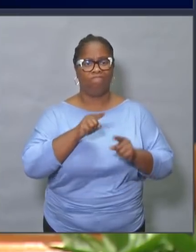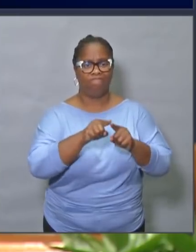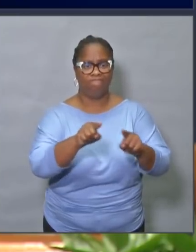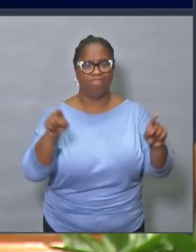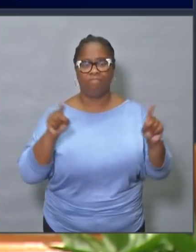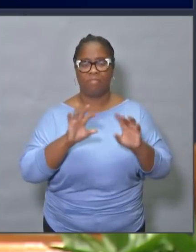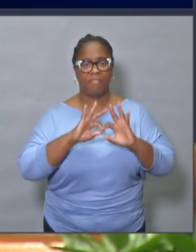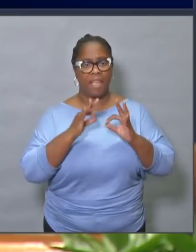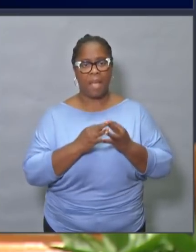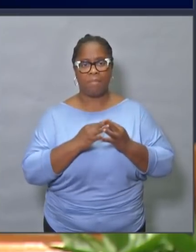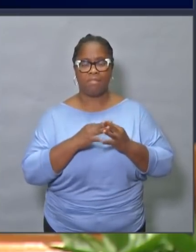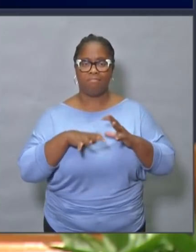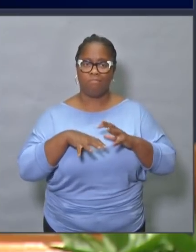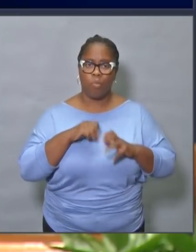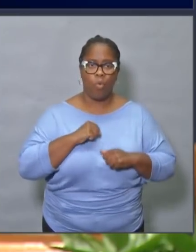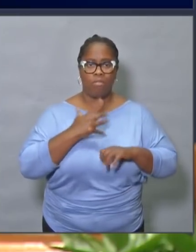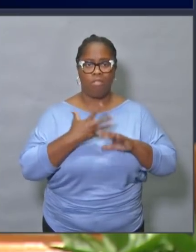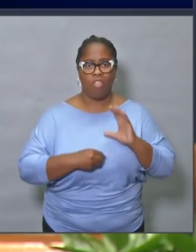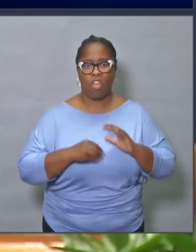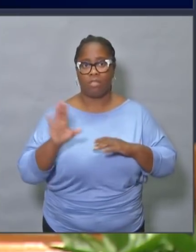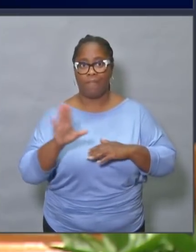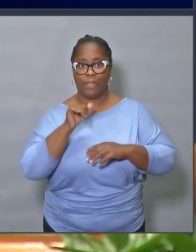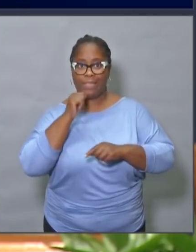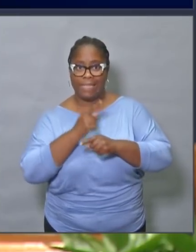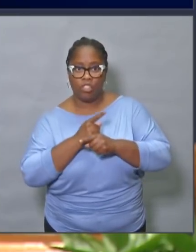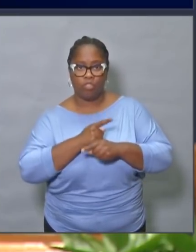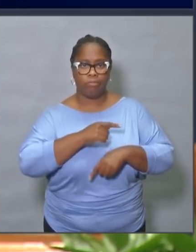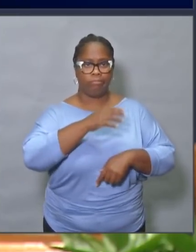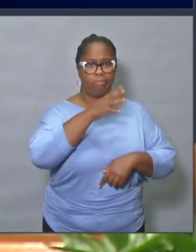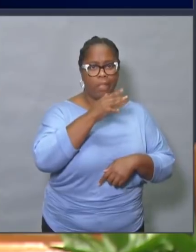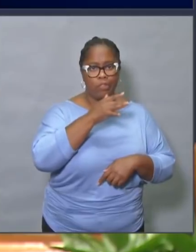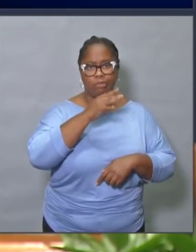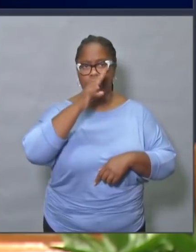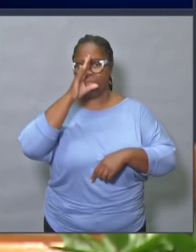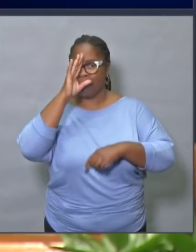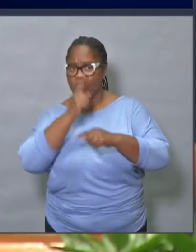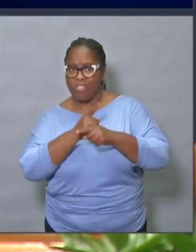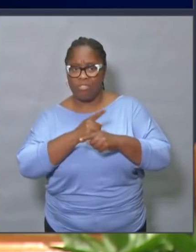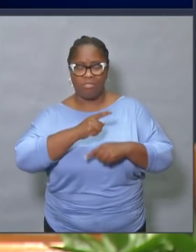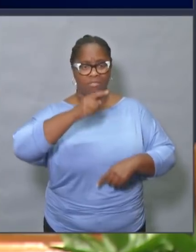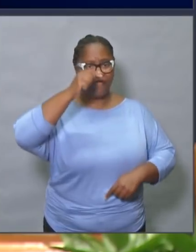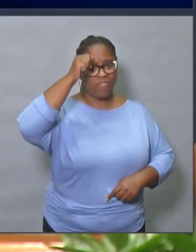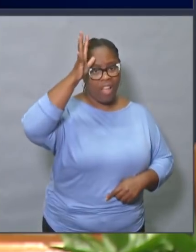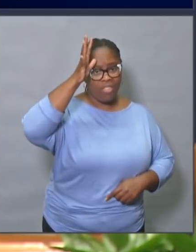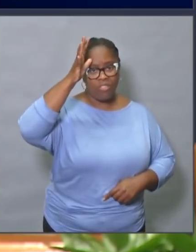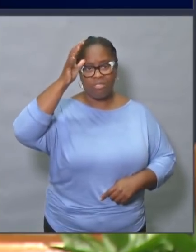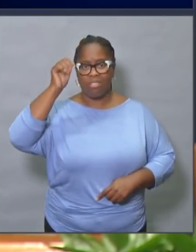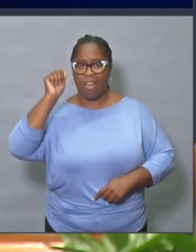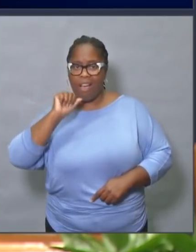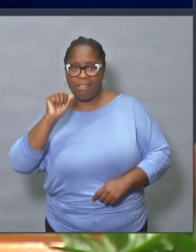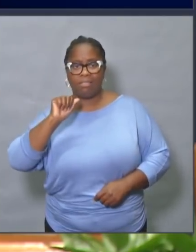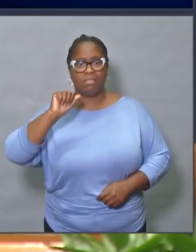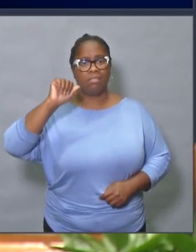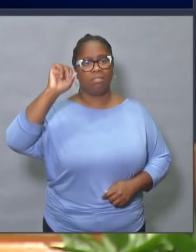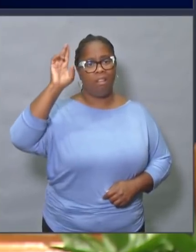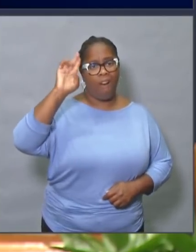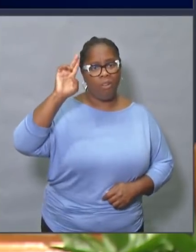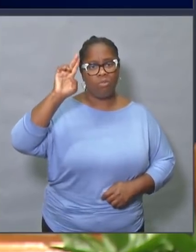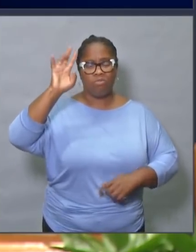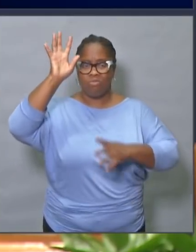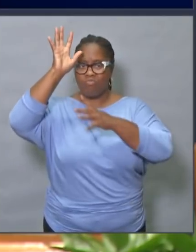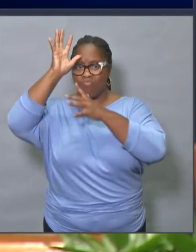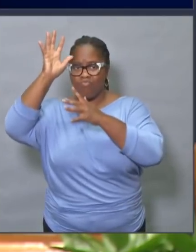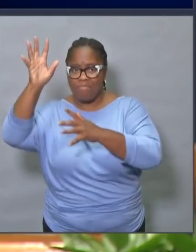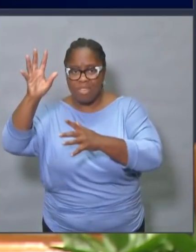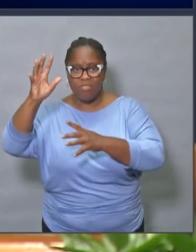mourning the loss of their sisters, mothers, brothers, fathers, aunts, uncles, grandparents,